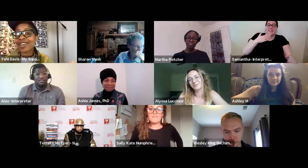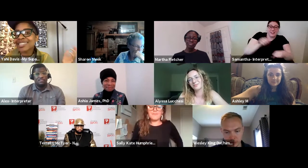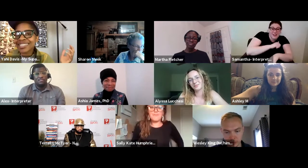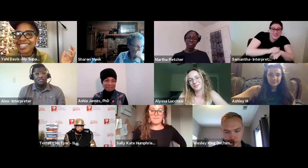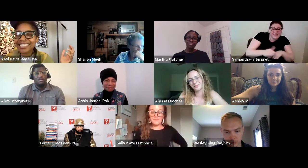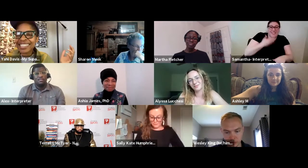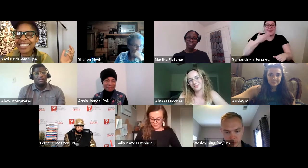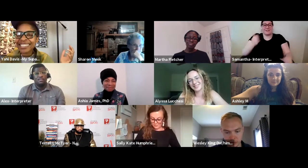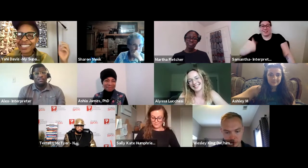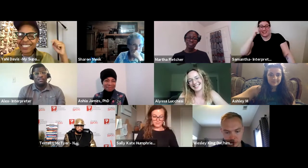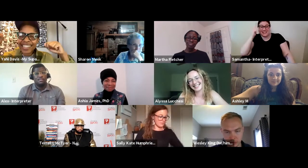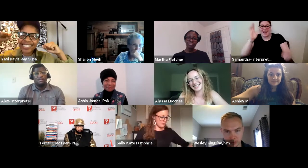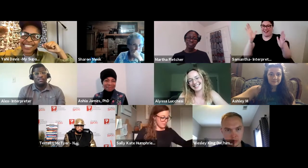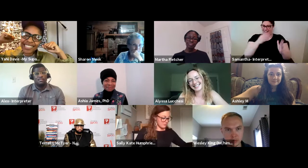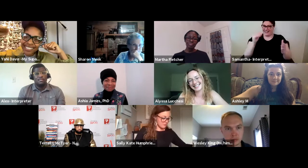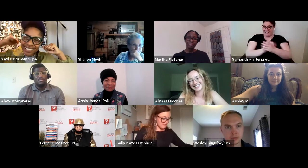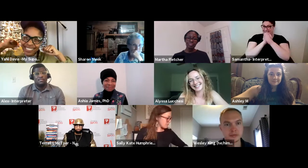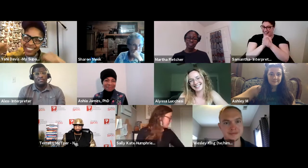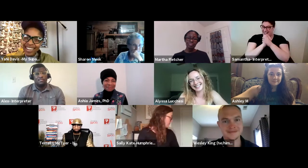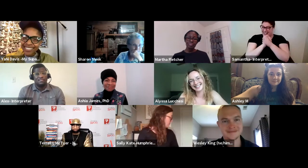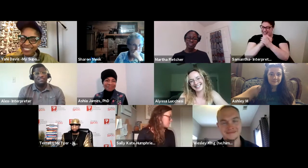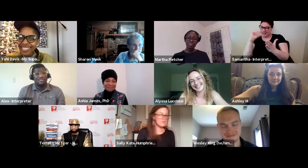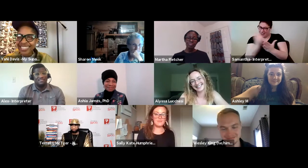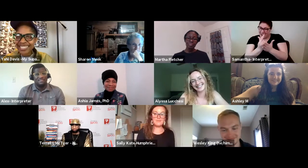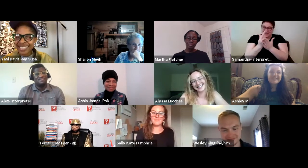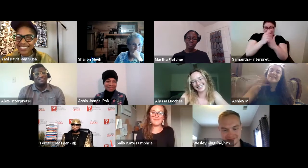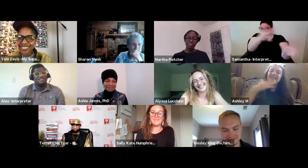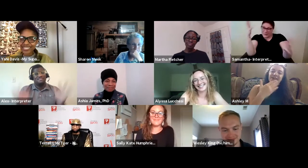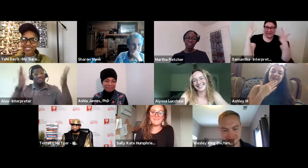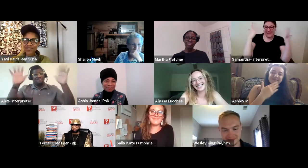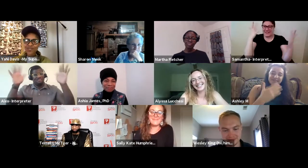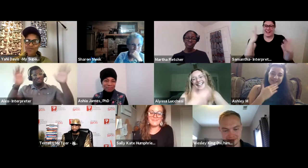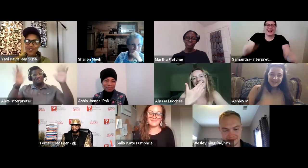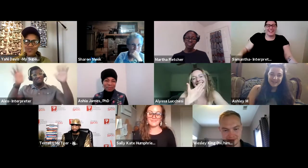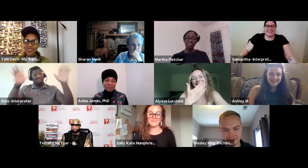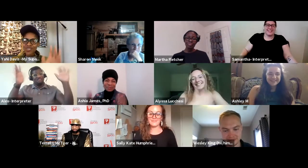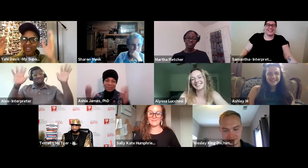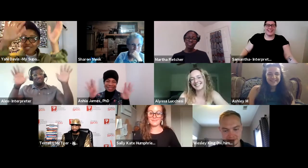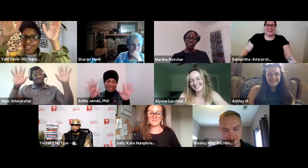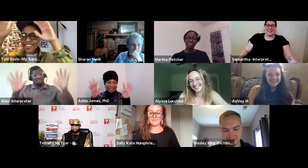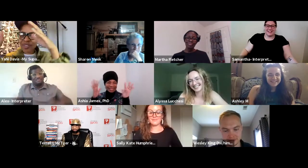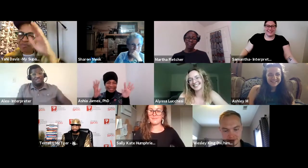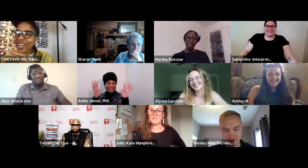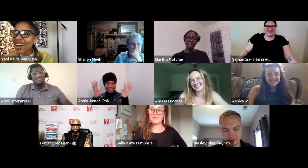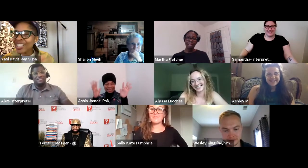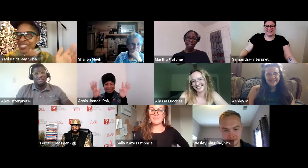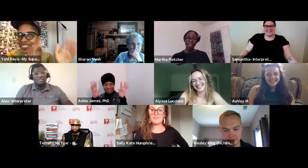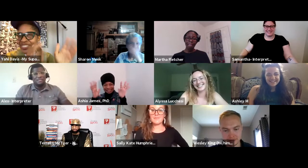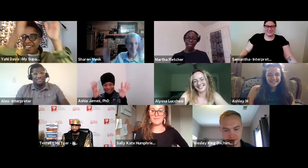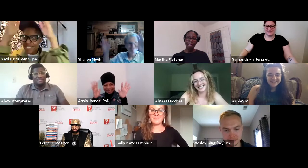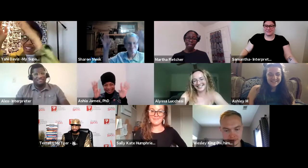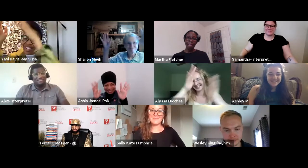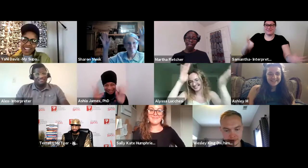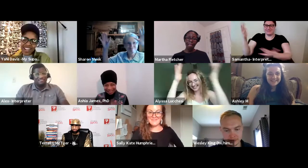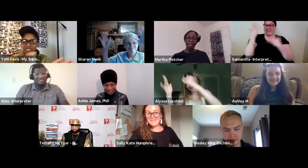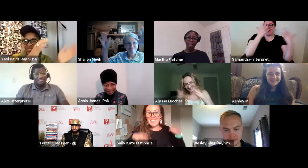And congratulations, graduates. Woo, woo, woo. Round Thank of you. applause for